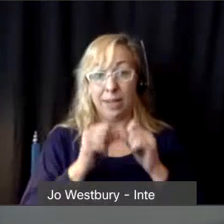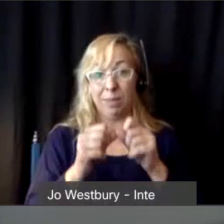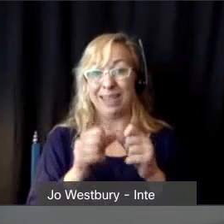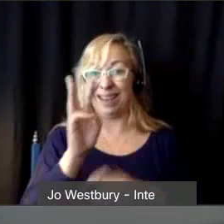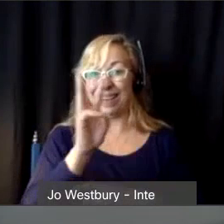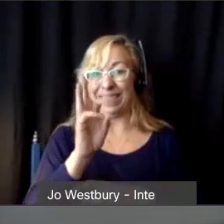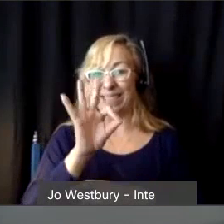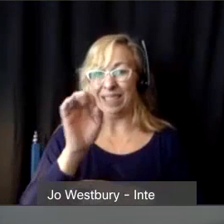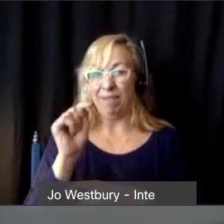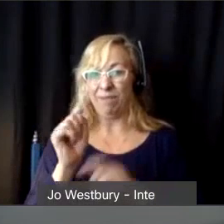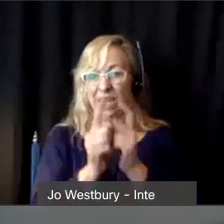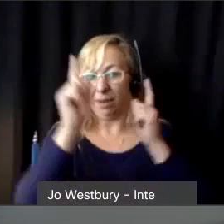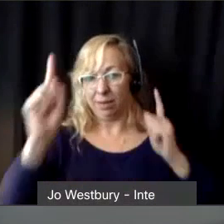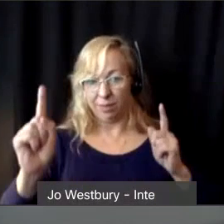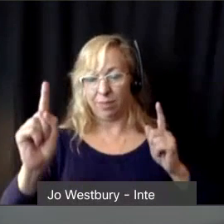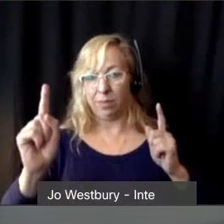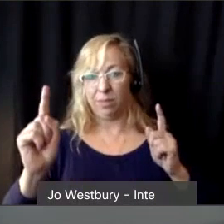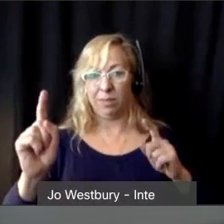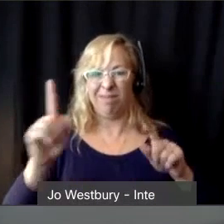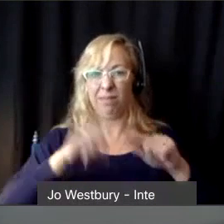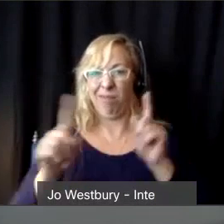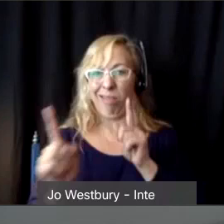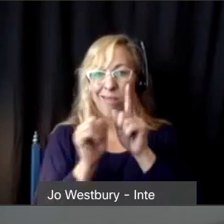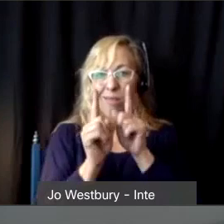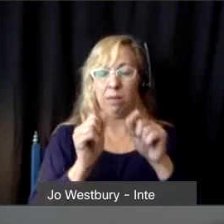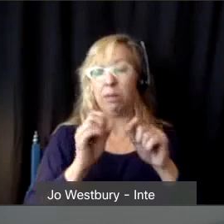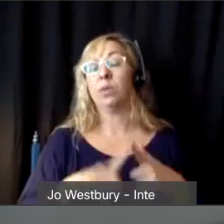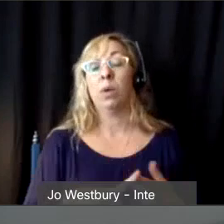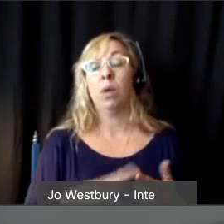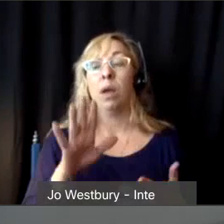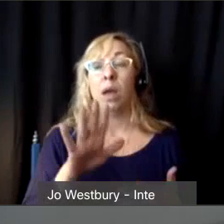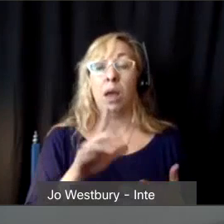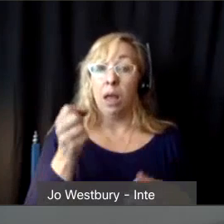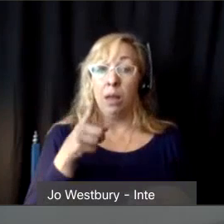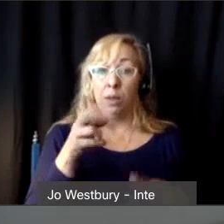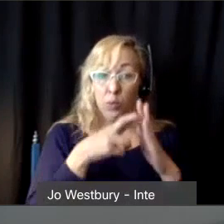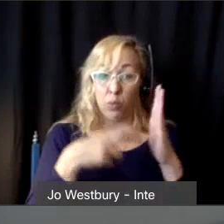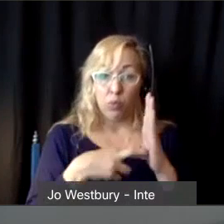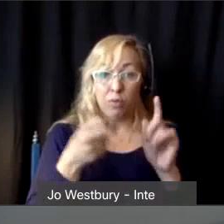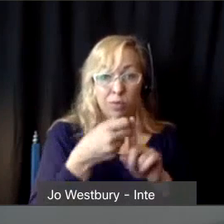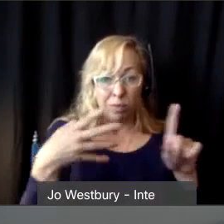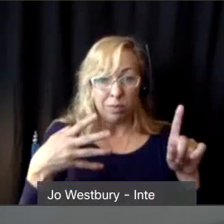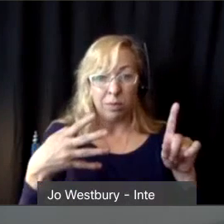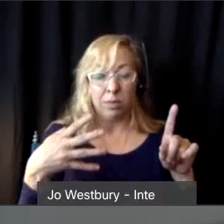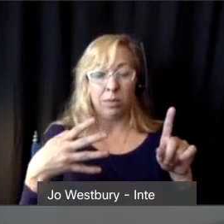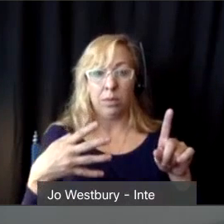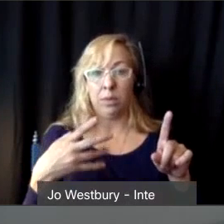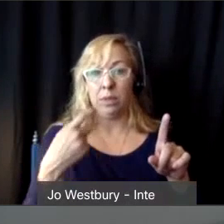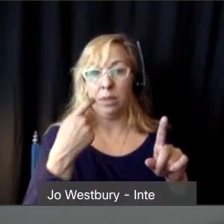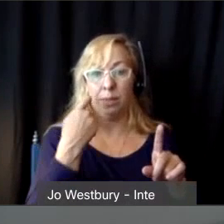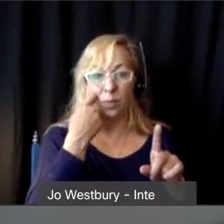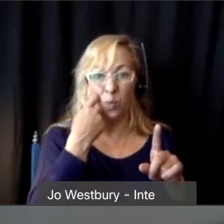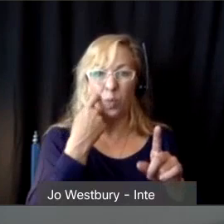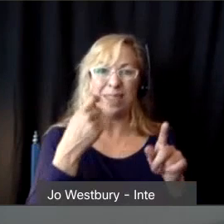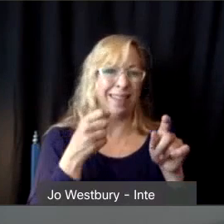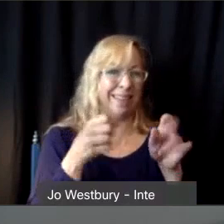physical distance between people. There must be, and this was outlined in all of our guidance about visitation